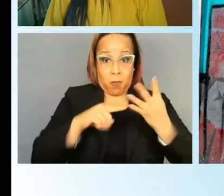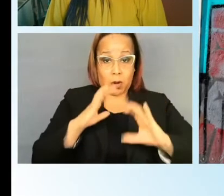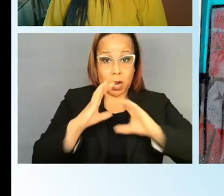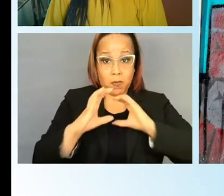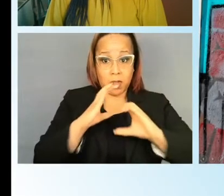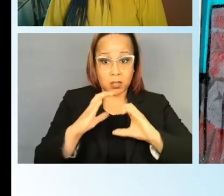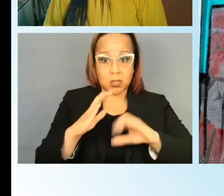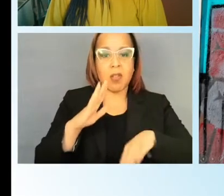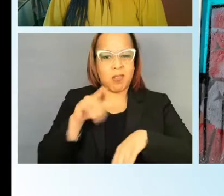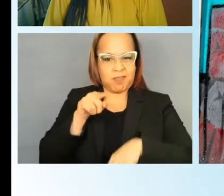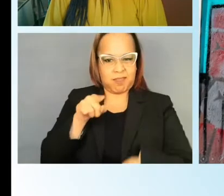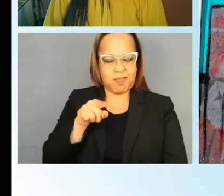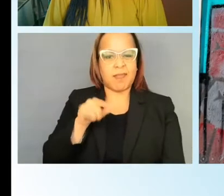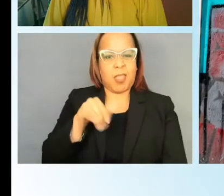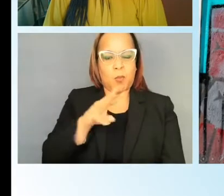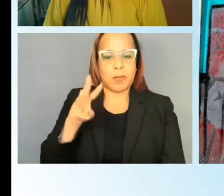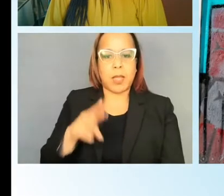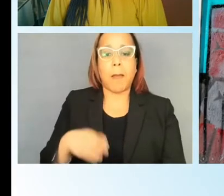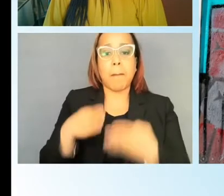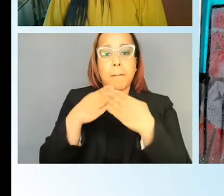at